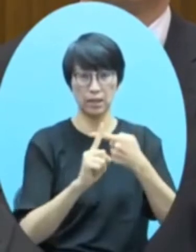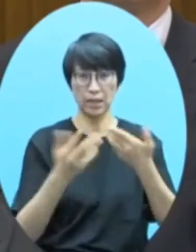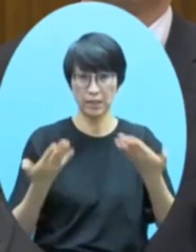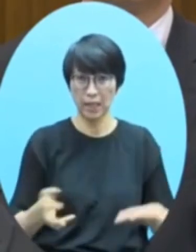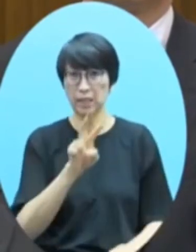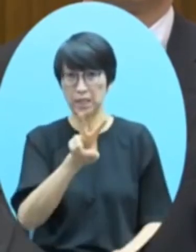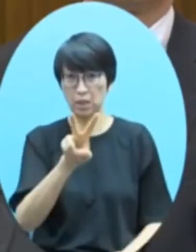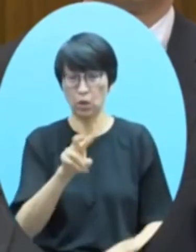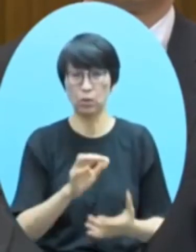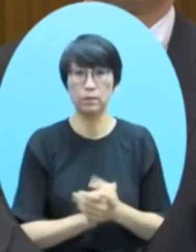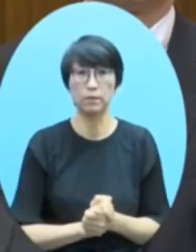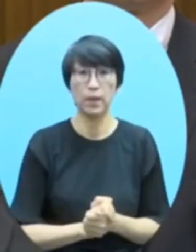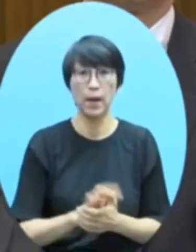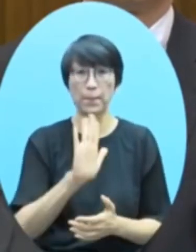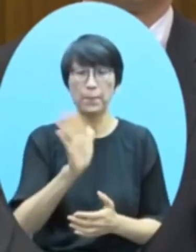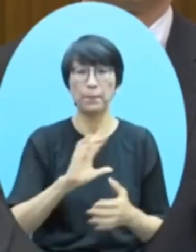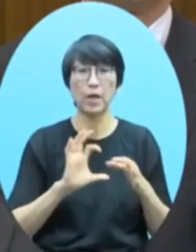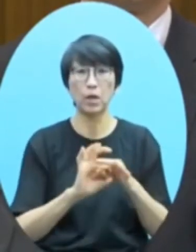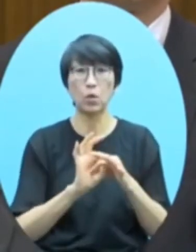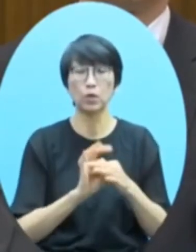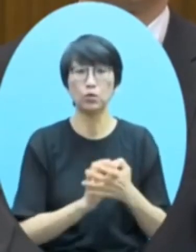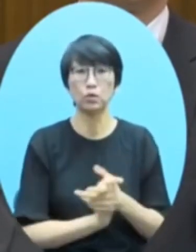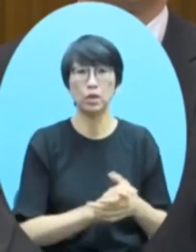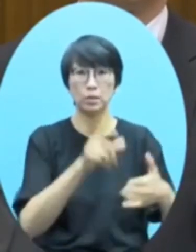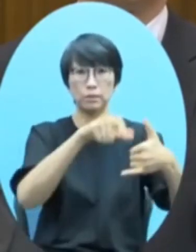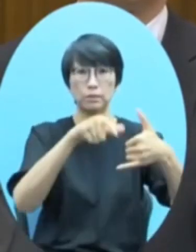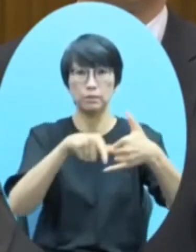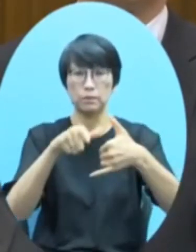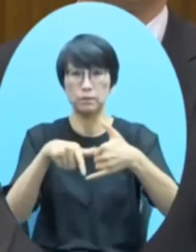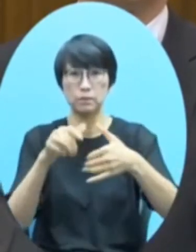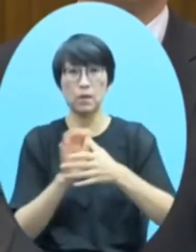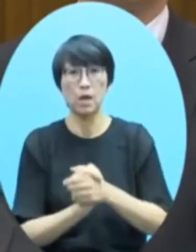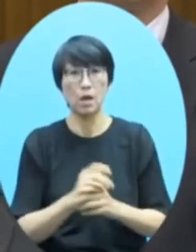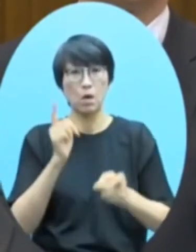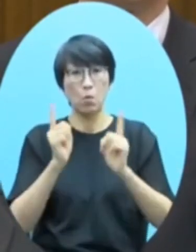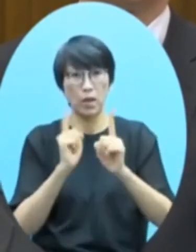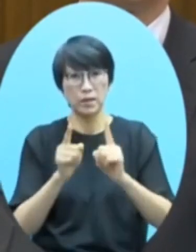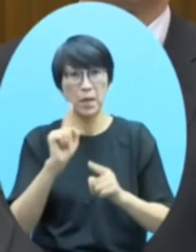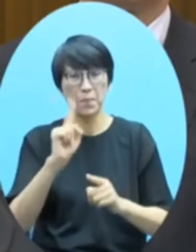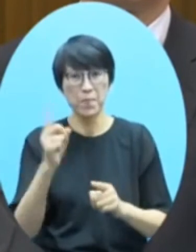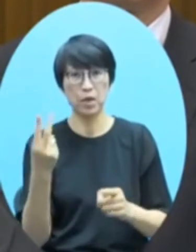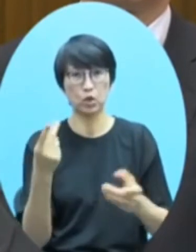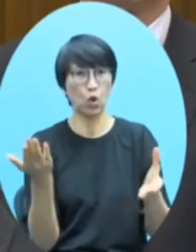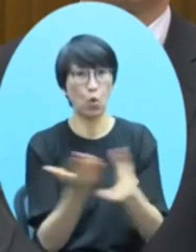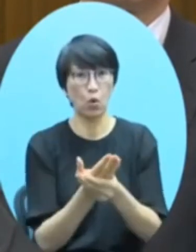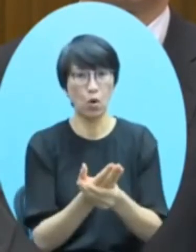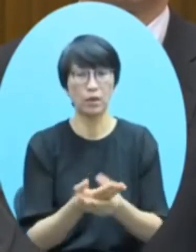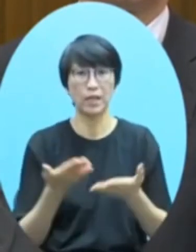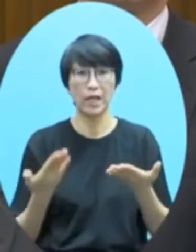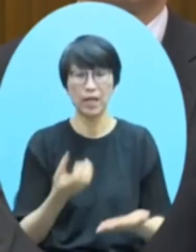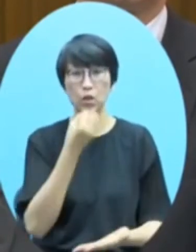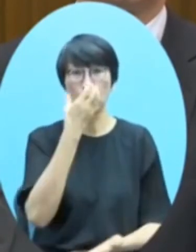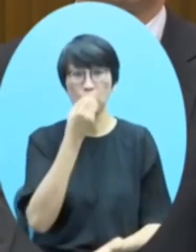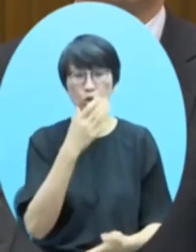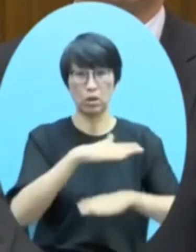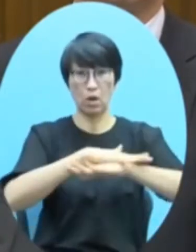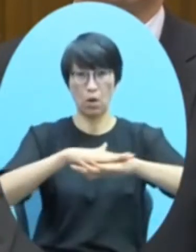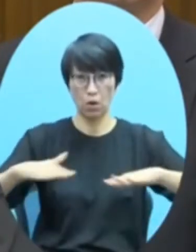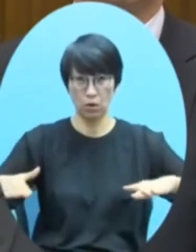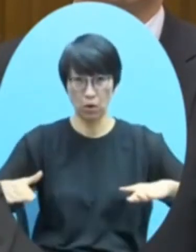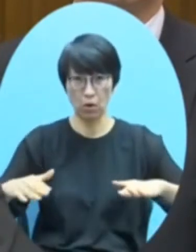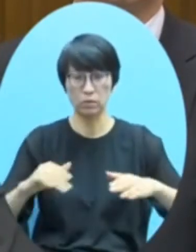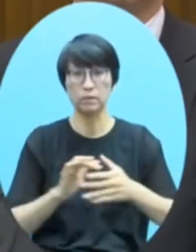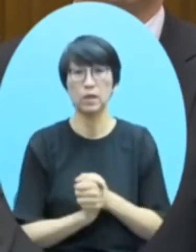us is not about individual aspirations or about the bill. It is about Hong Kong's security